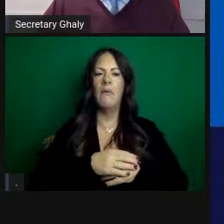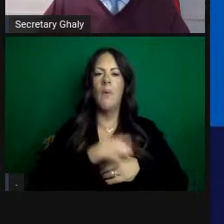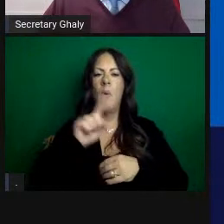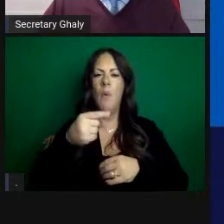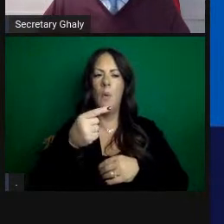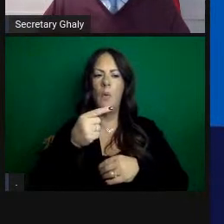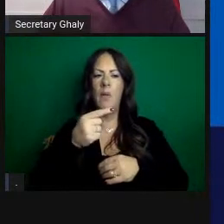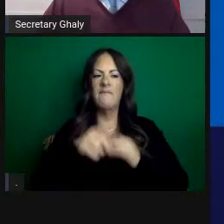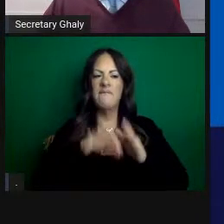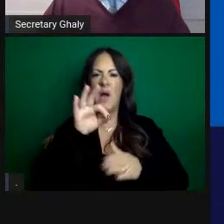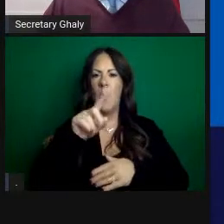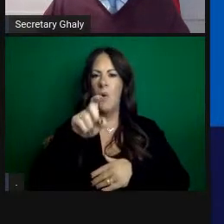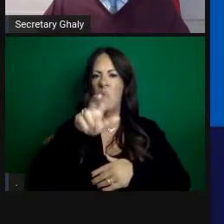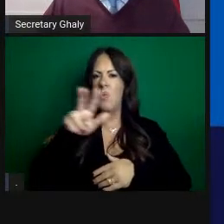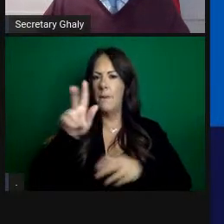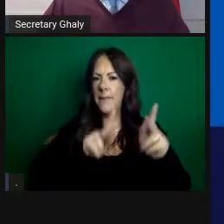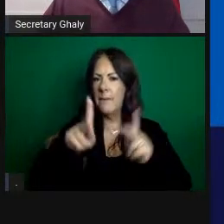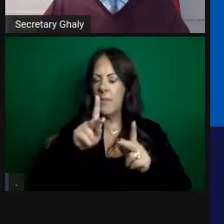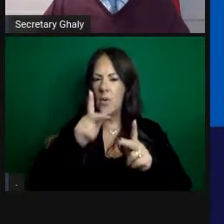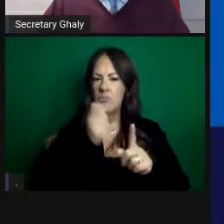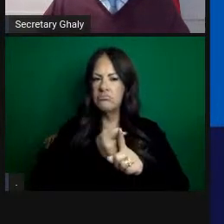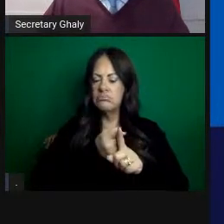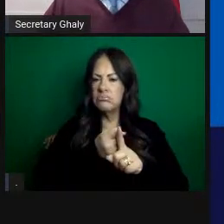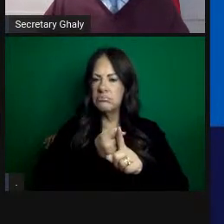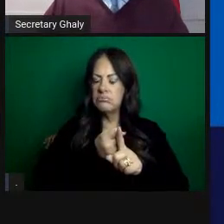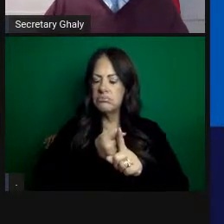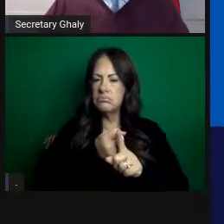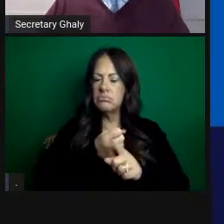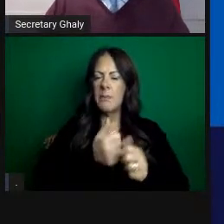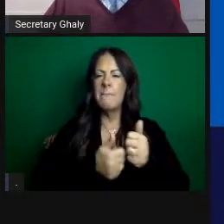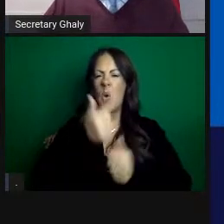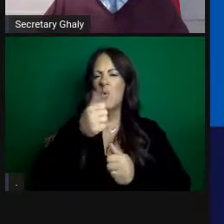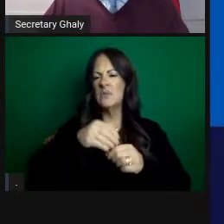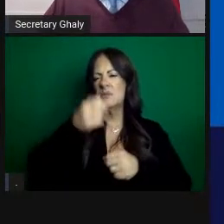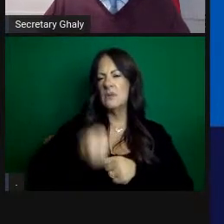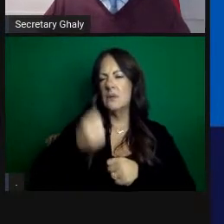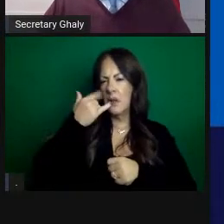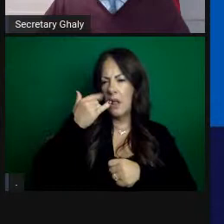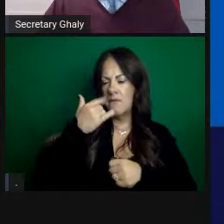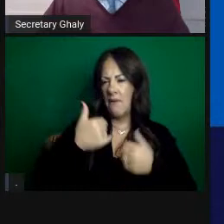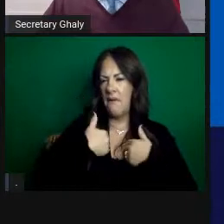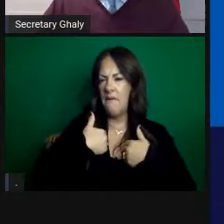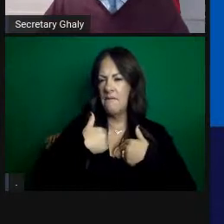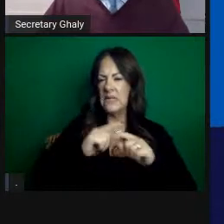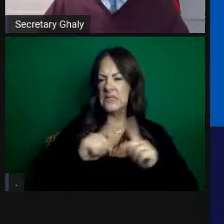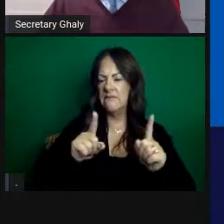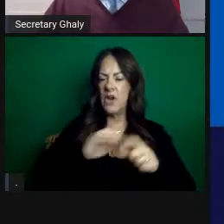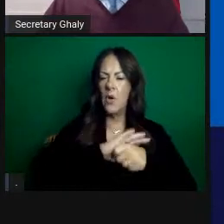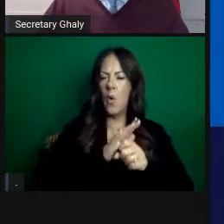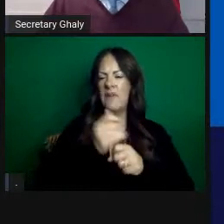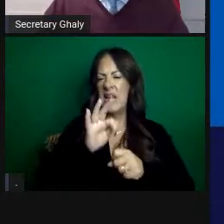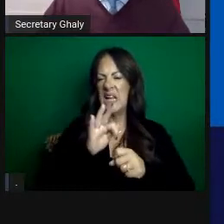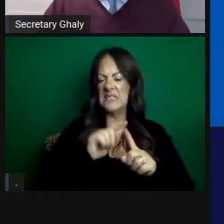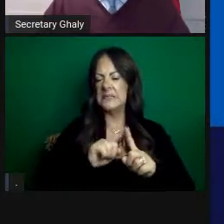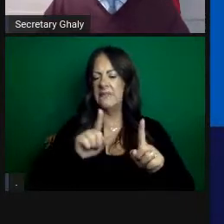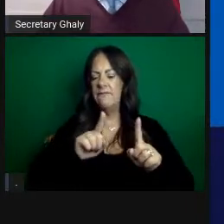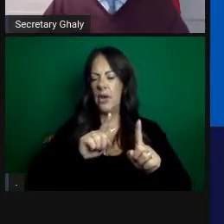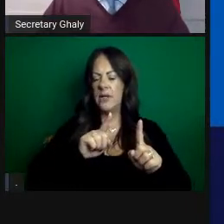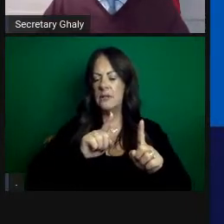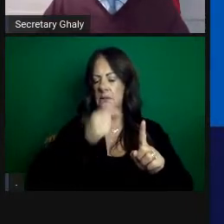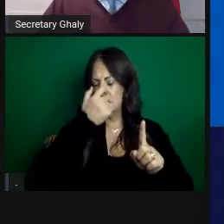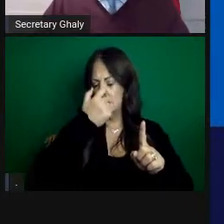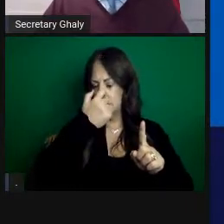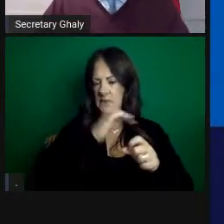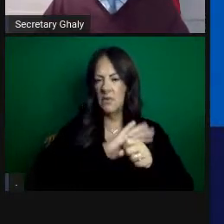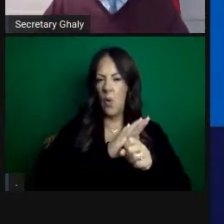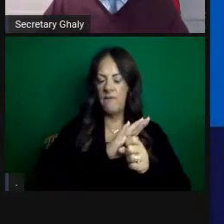cases identified across 5 counties, largely in the southern part of the state. So we'll continue to watch this. I know